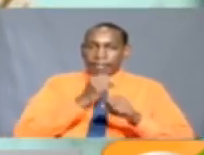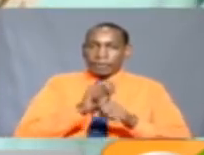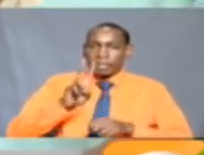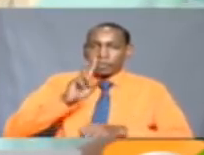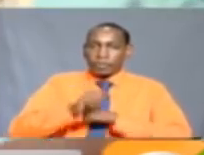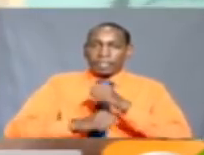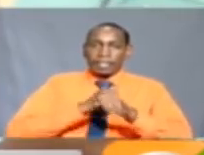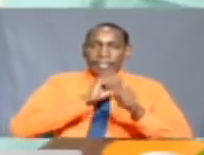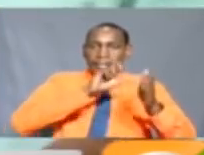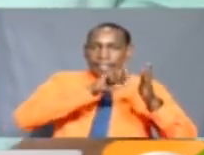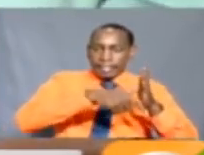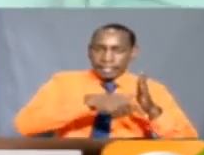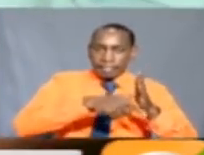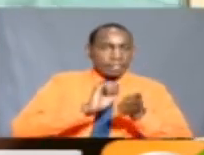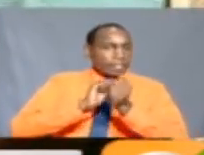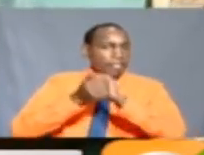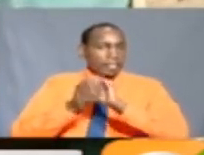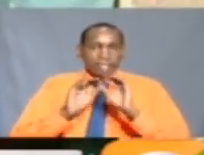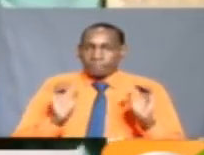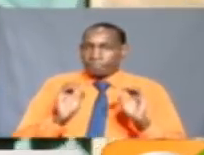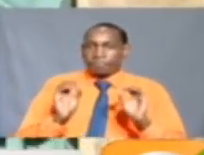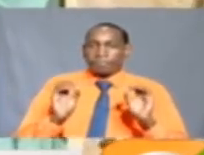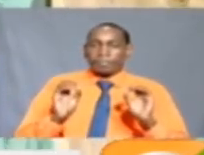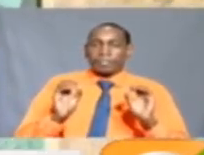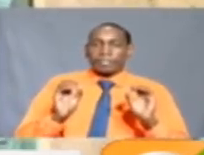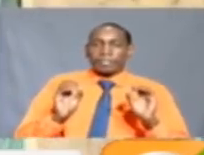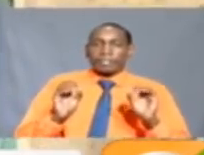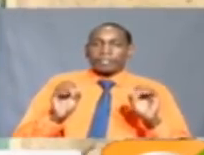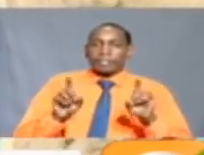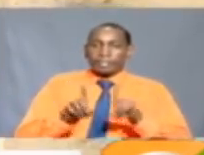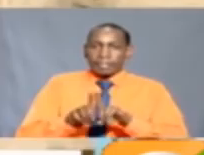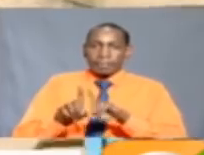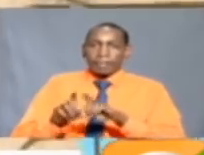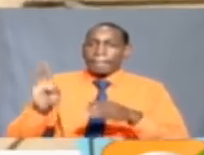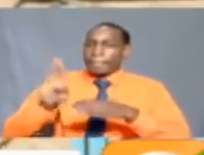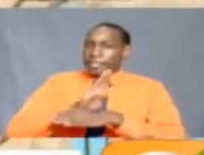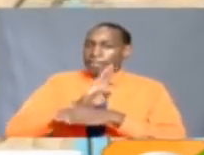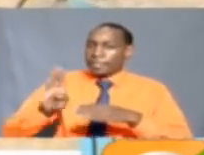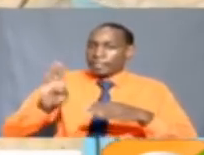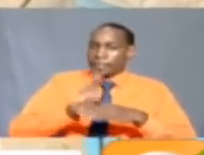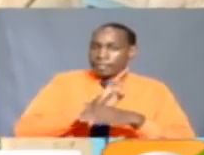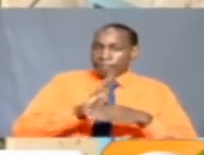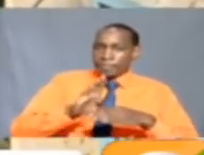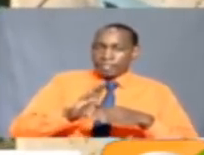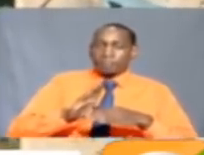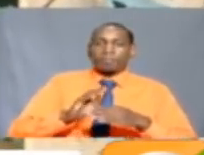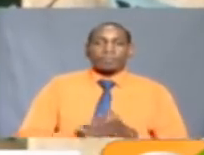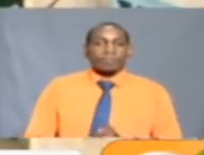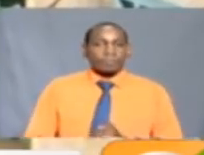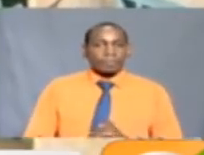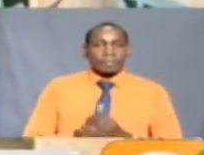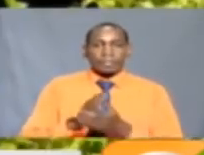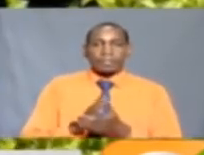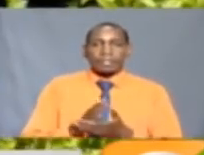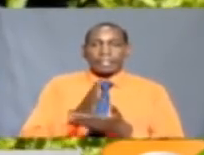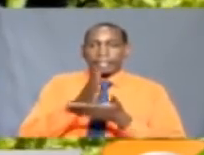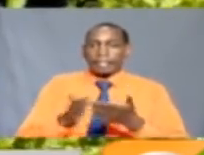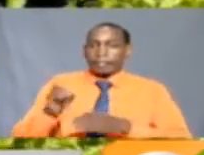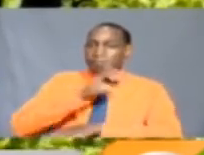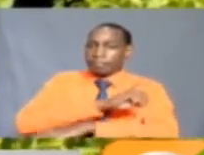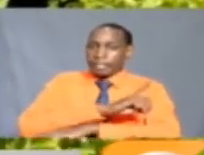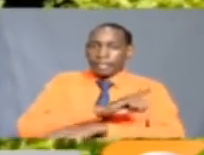later, she never turned back. And it gets pretty busy here at the mortuary. Kuna siku tunatoa mili